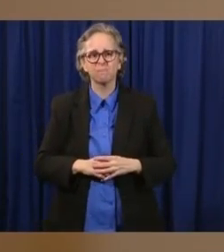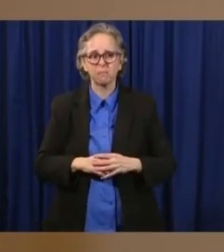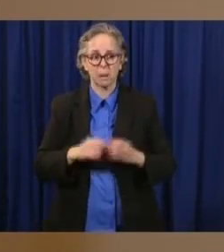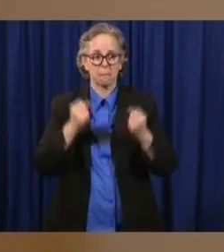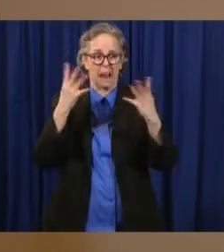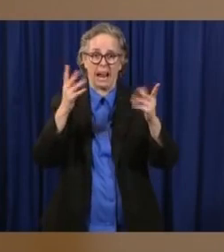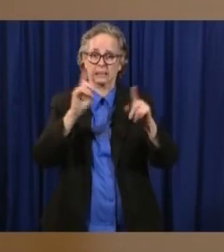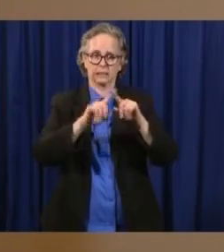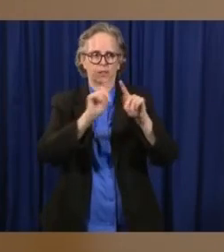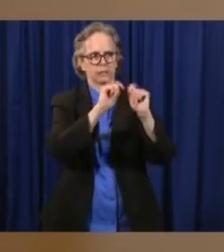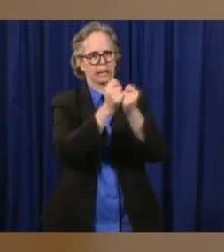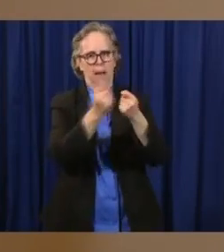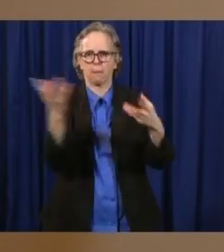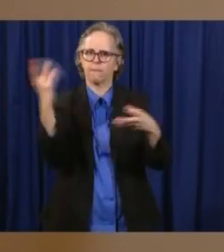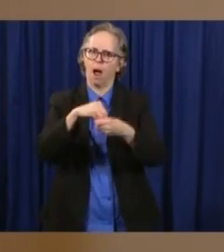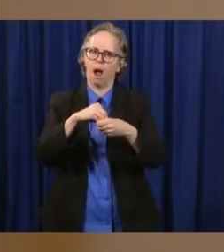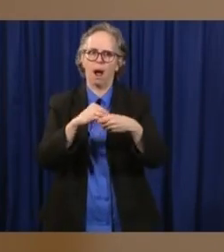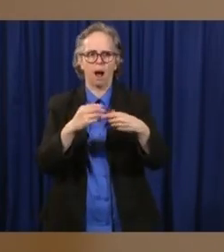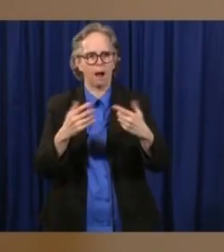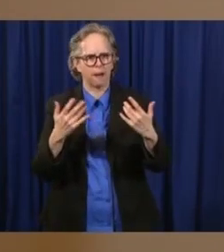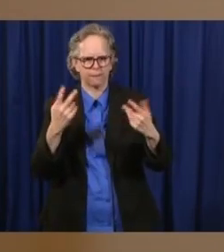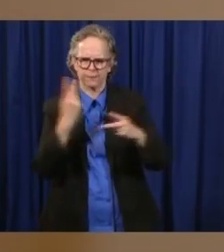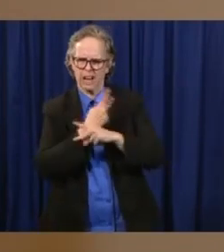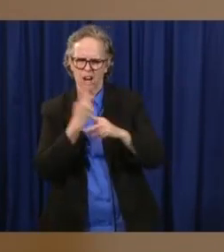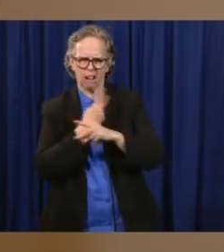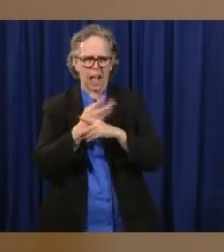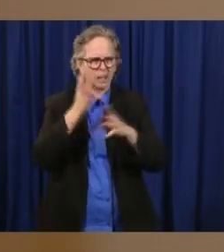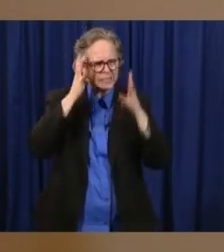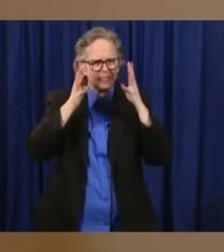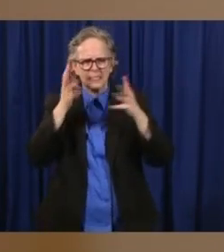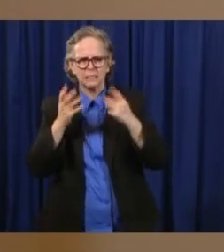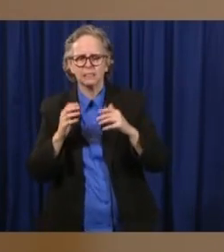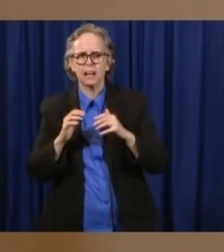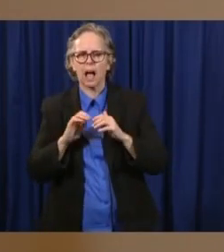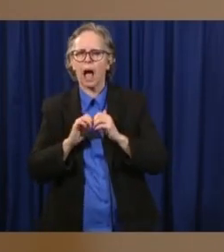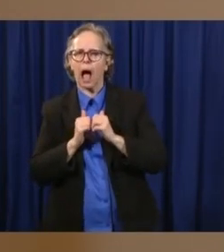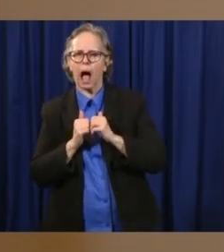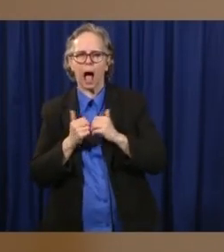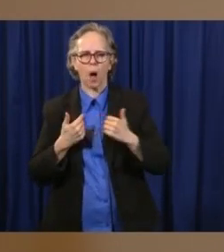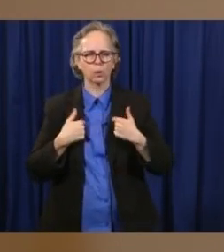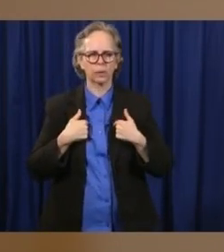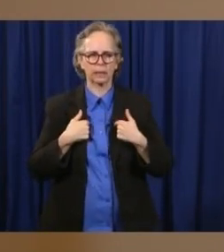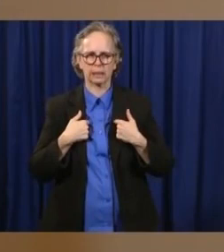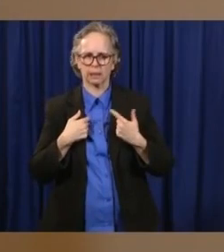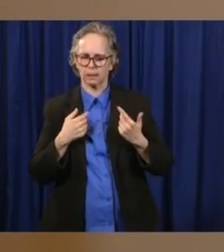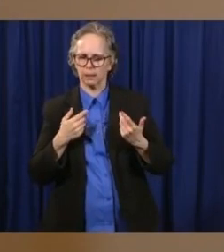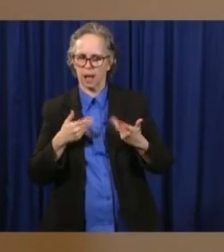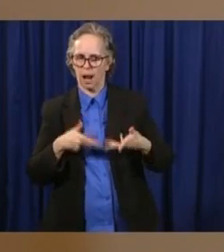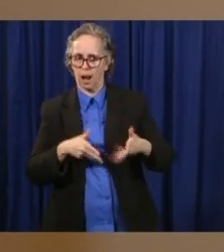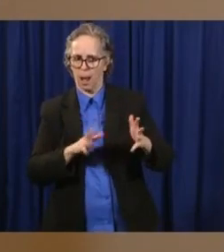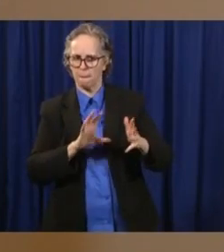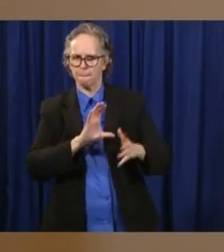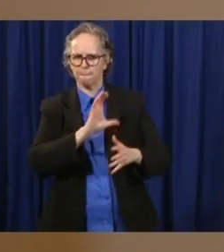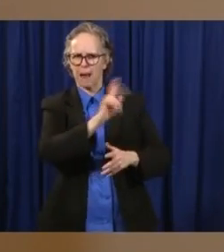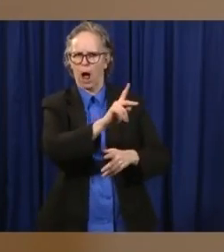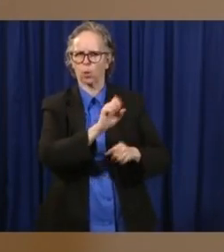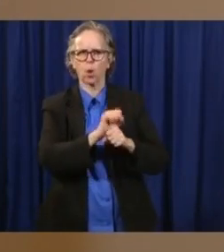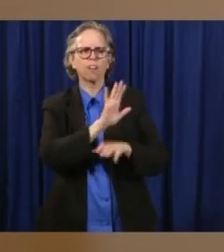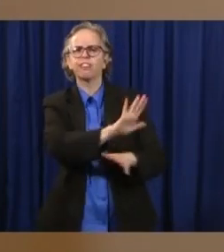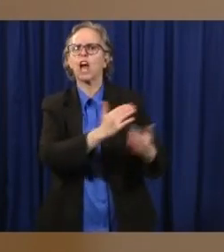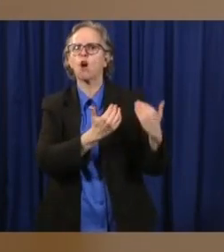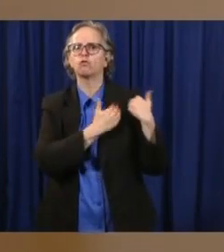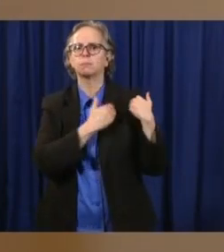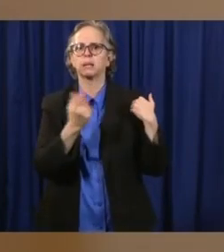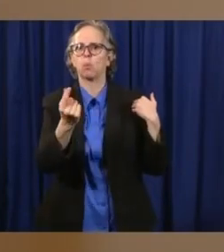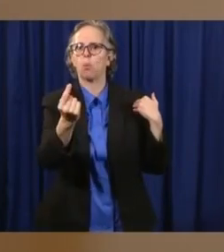are we going to responsibly allow those folks back in the workforce. We have already talked a lot about that. I'll take healthcare workers, for